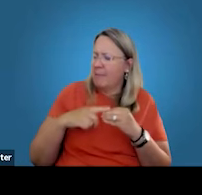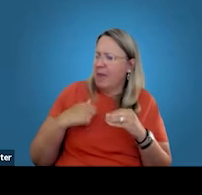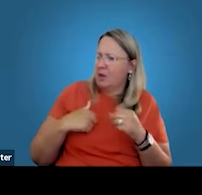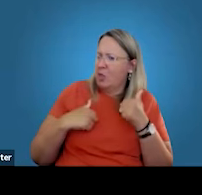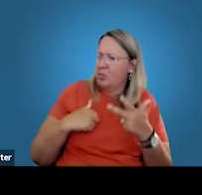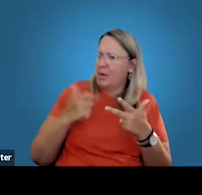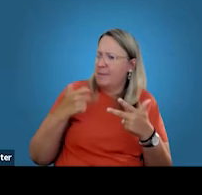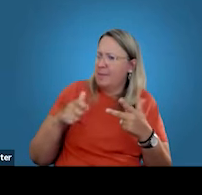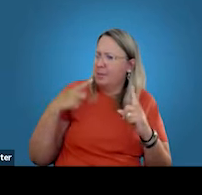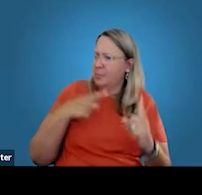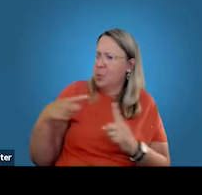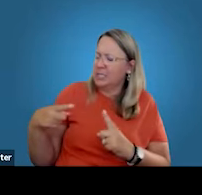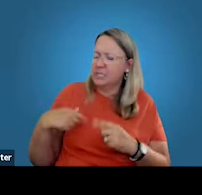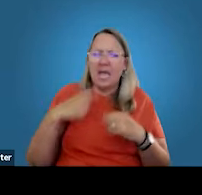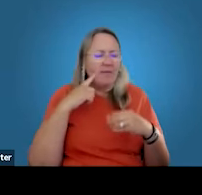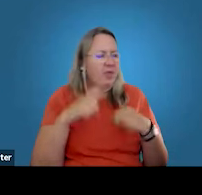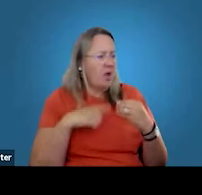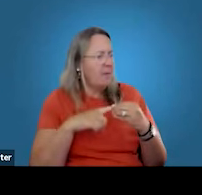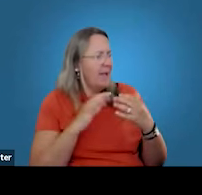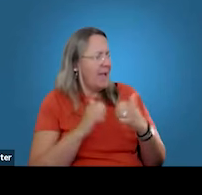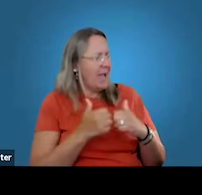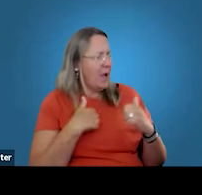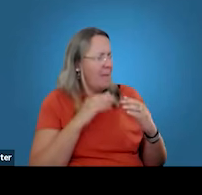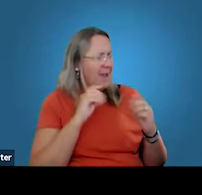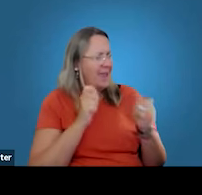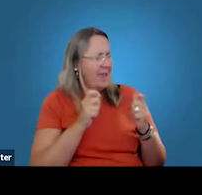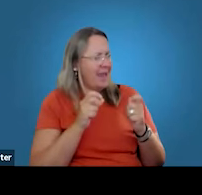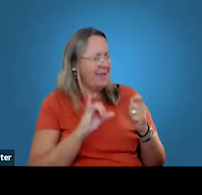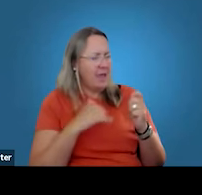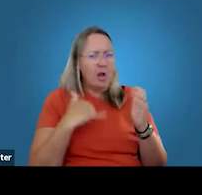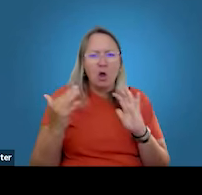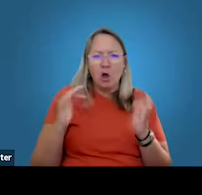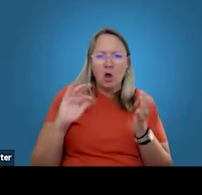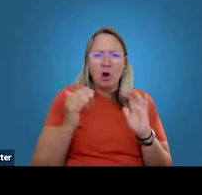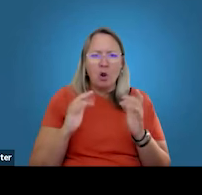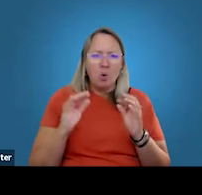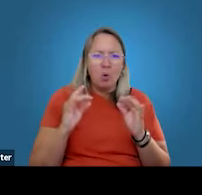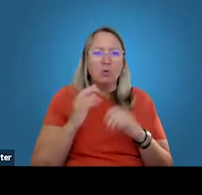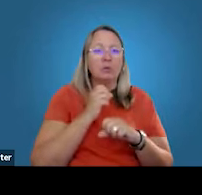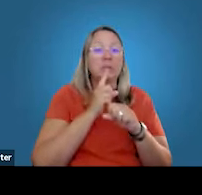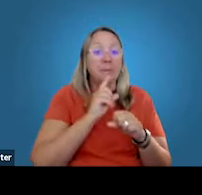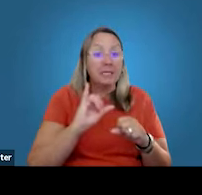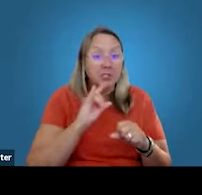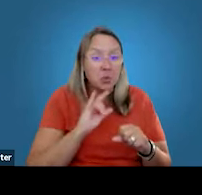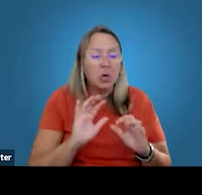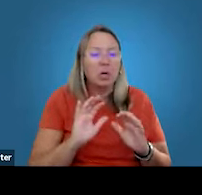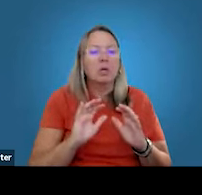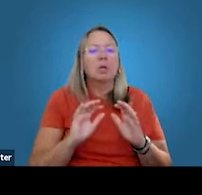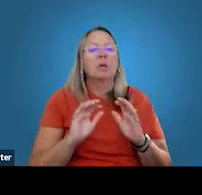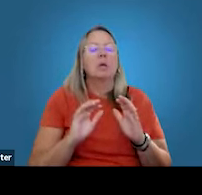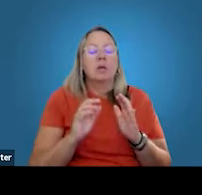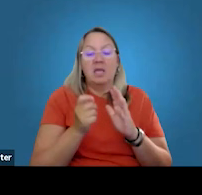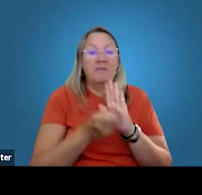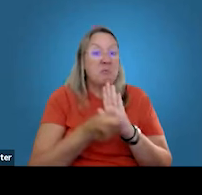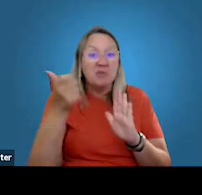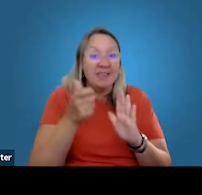3 big points? And have I thought about how I'm editing it? So make sure you're removing anything that isn't essential.